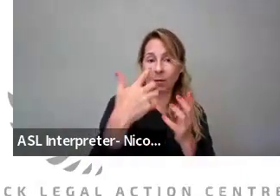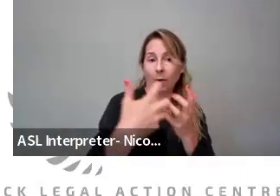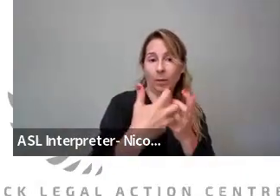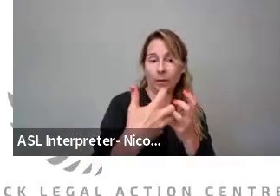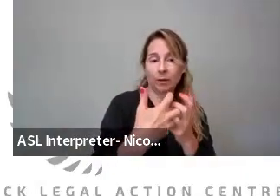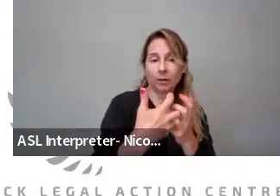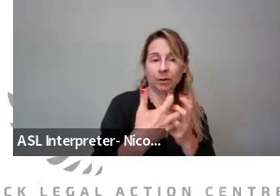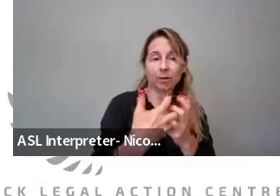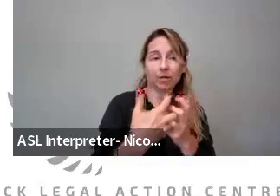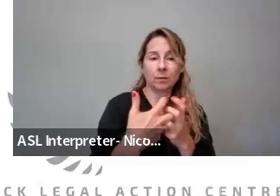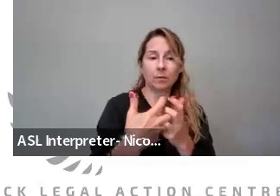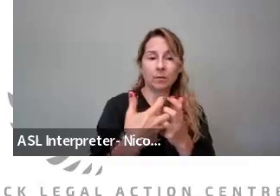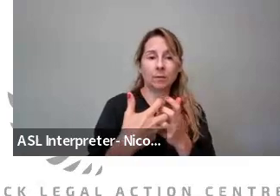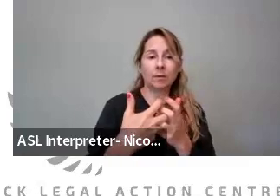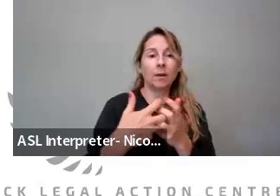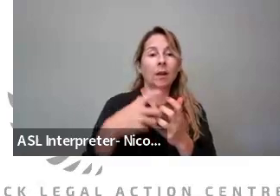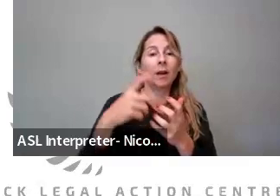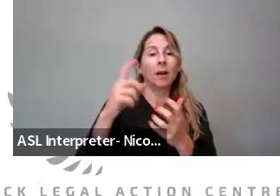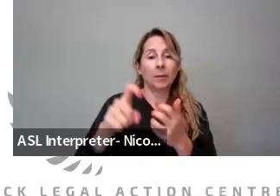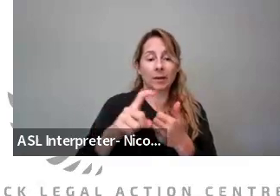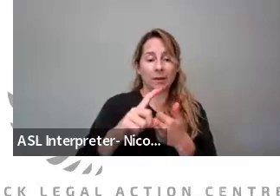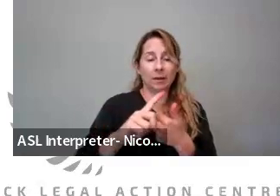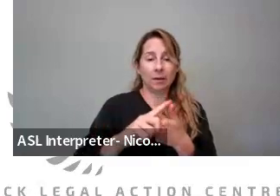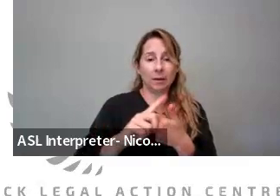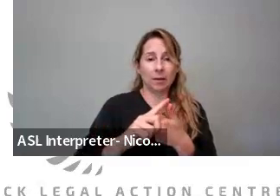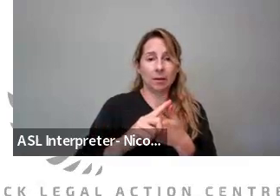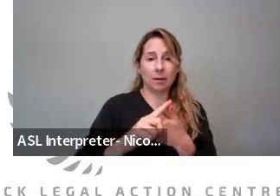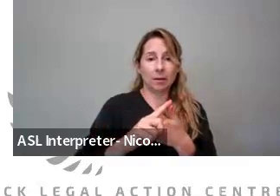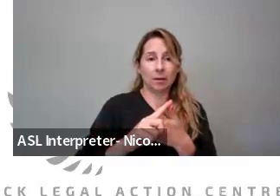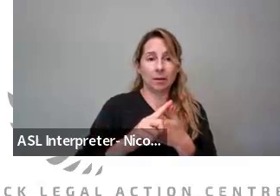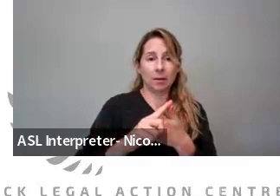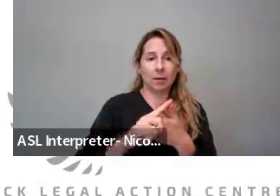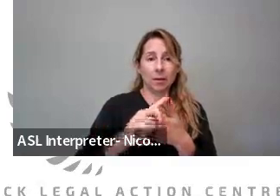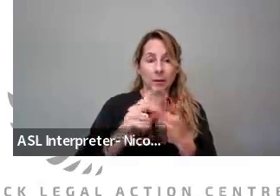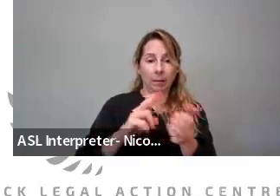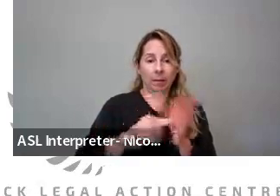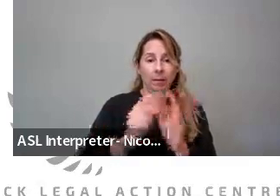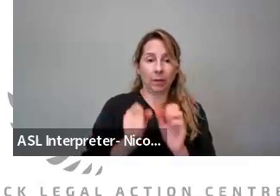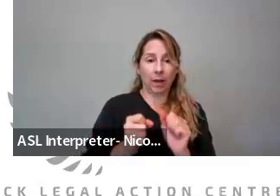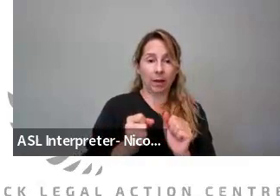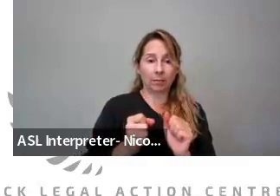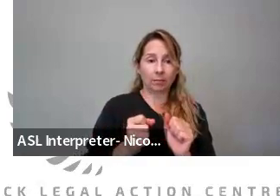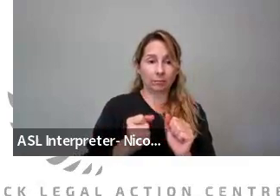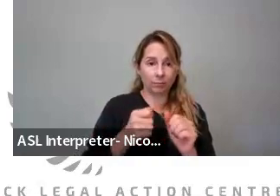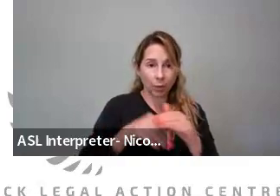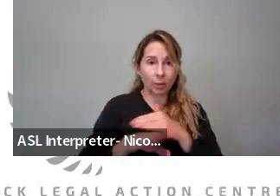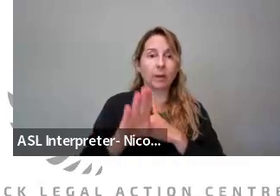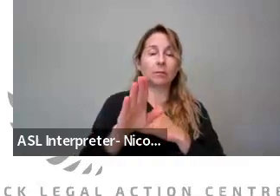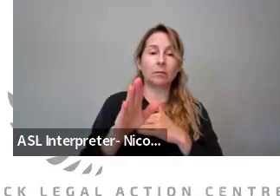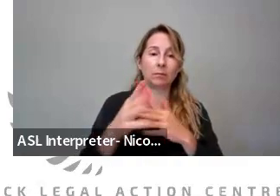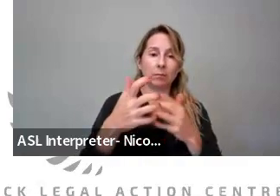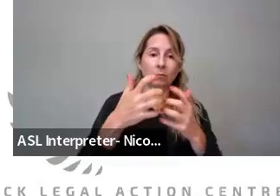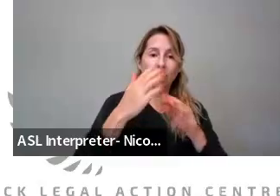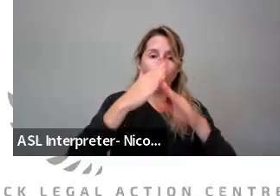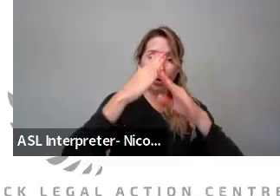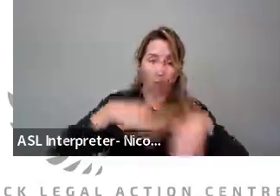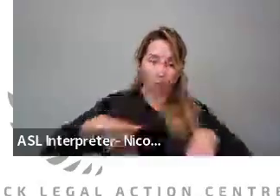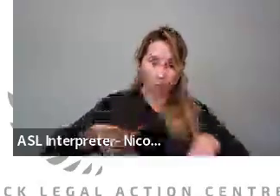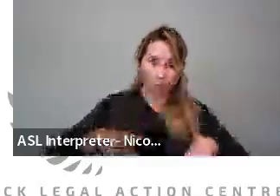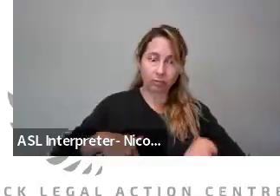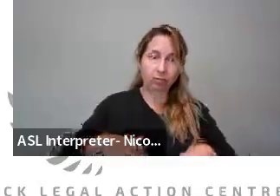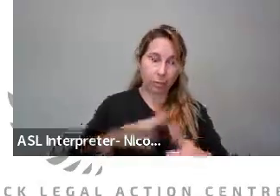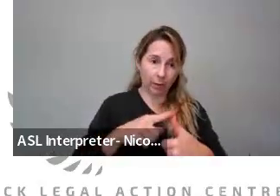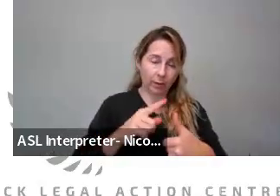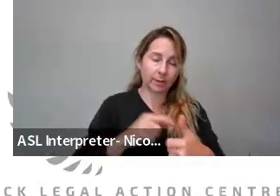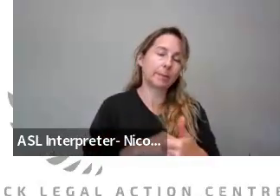first, one that allows you to overcome the barrier that is imposed. So that's the first